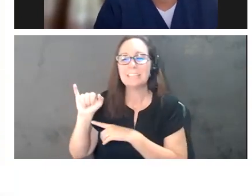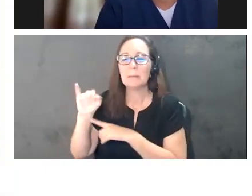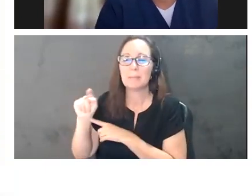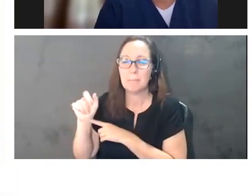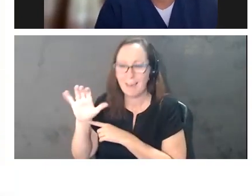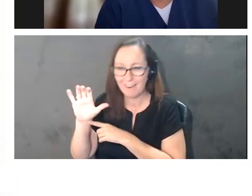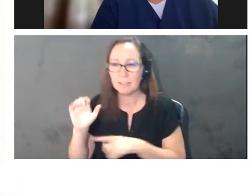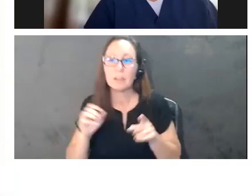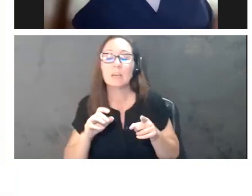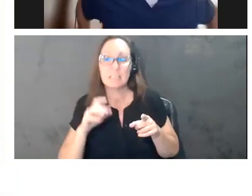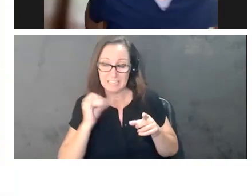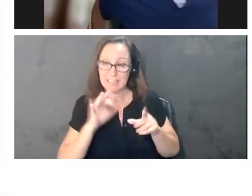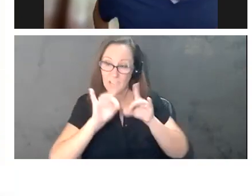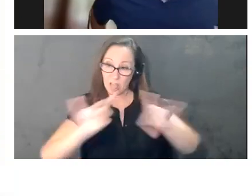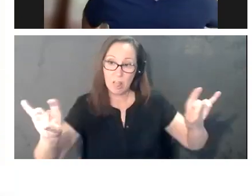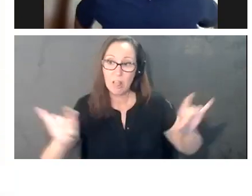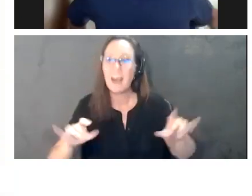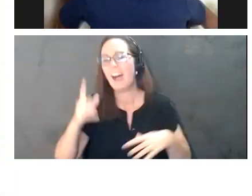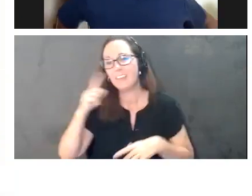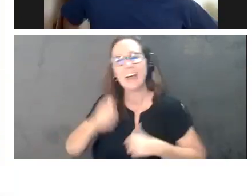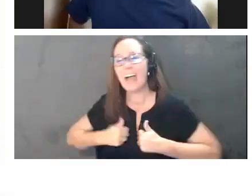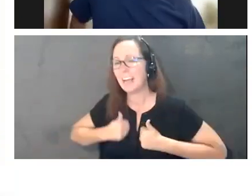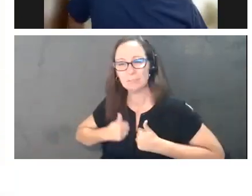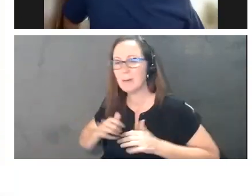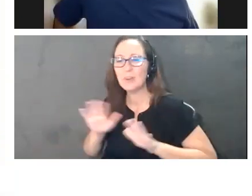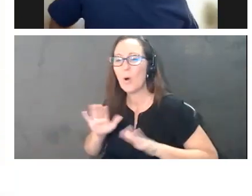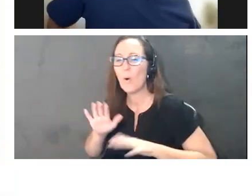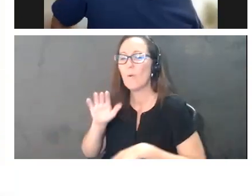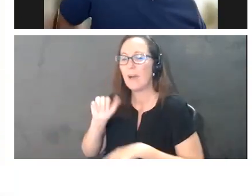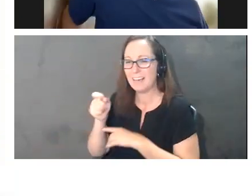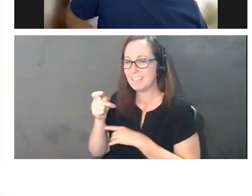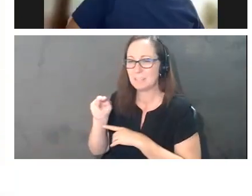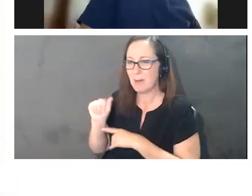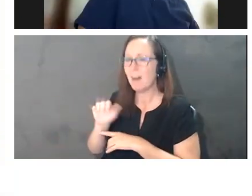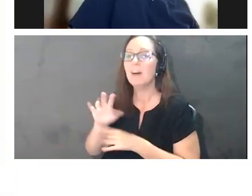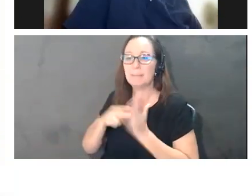way to know for sure? I think they meant asymptomatic, maybe. Right.